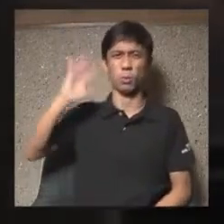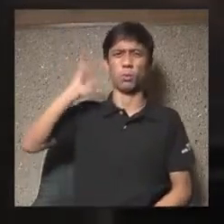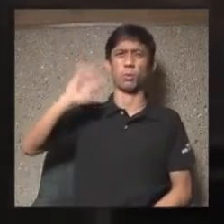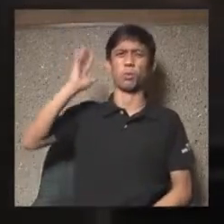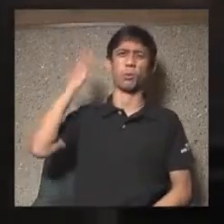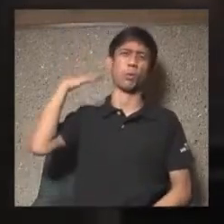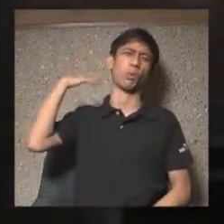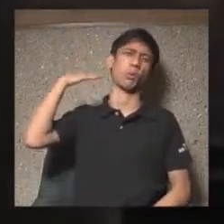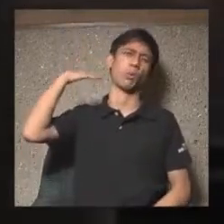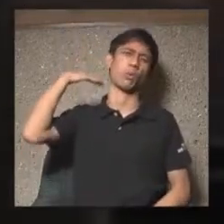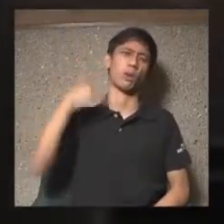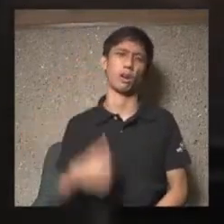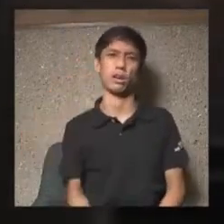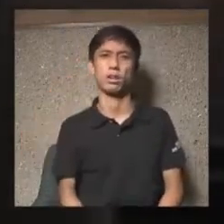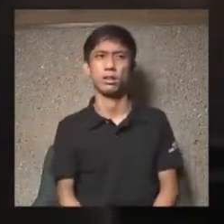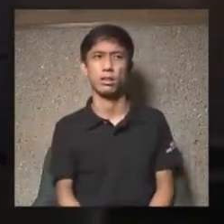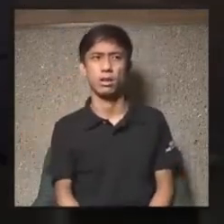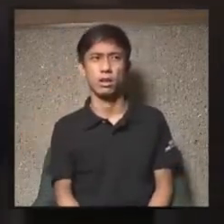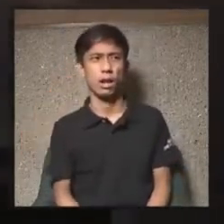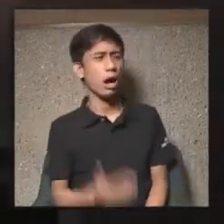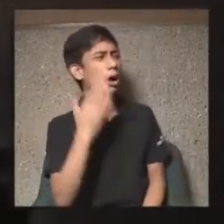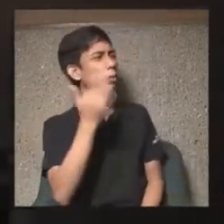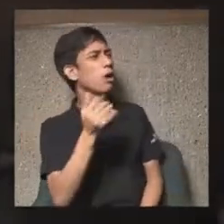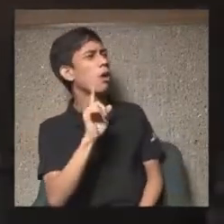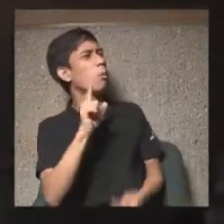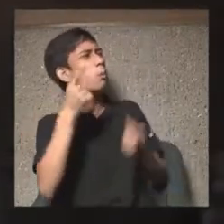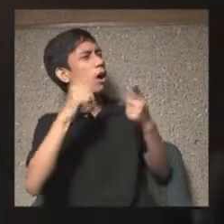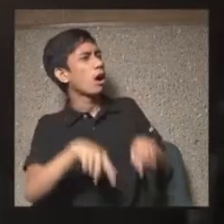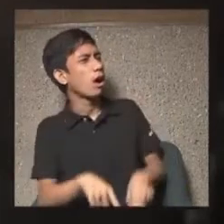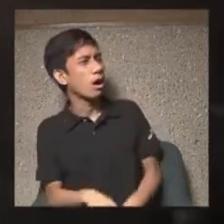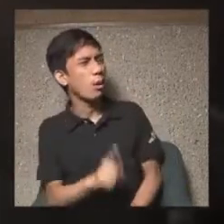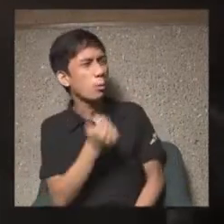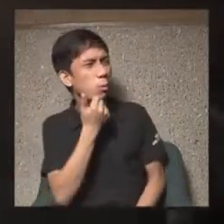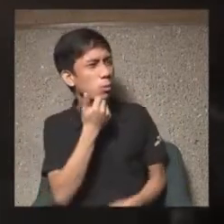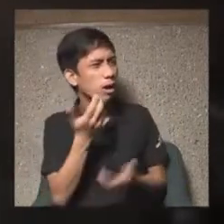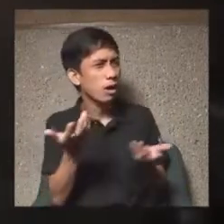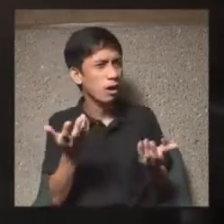said, why? What happened? What's wrong? And she said, hello,